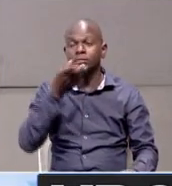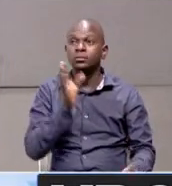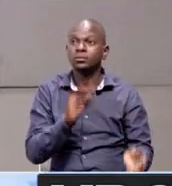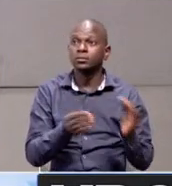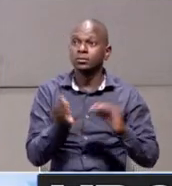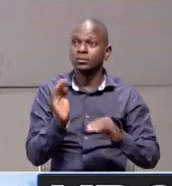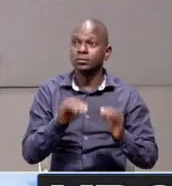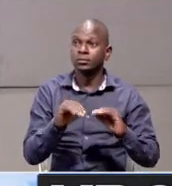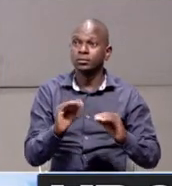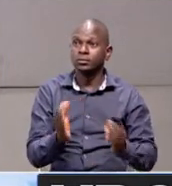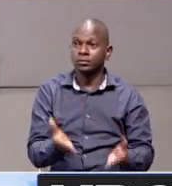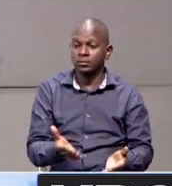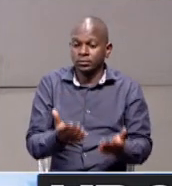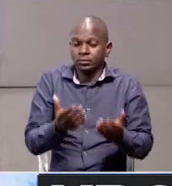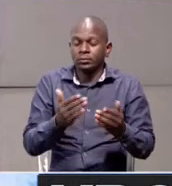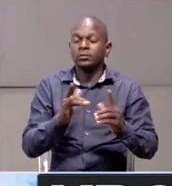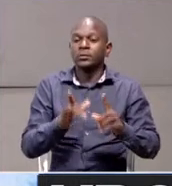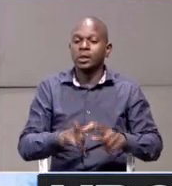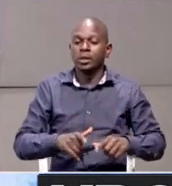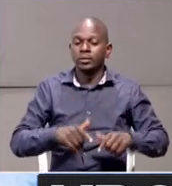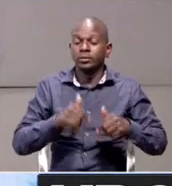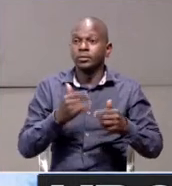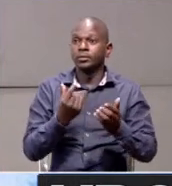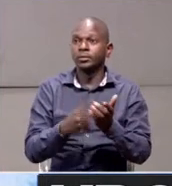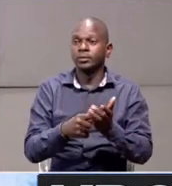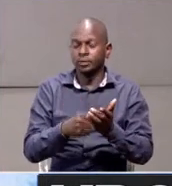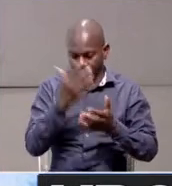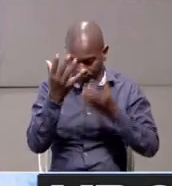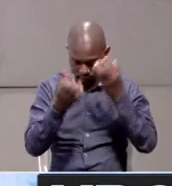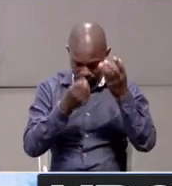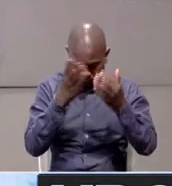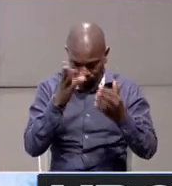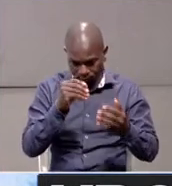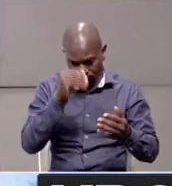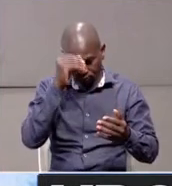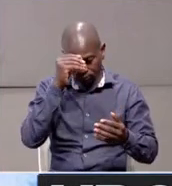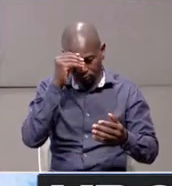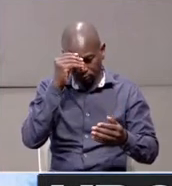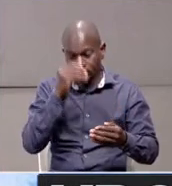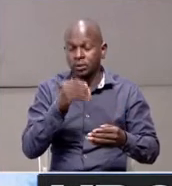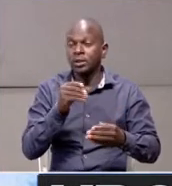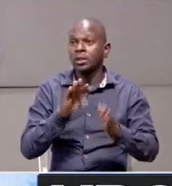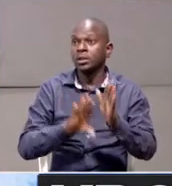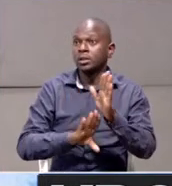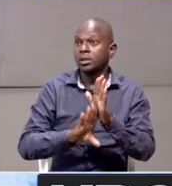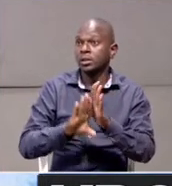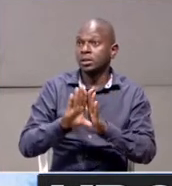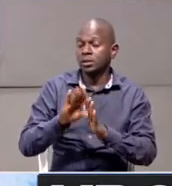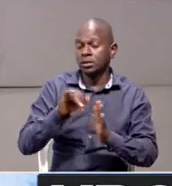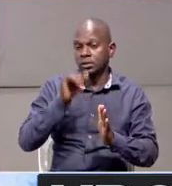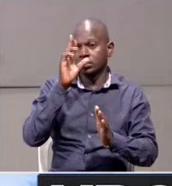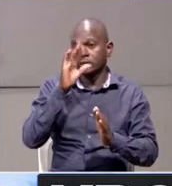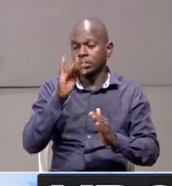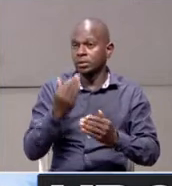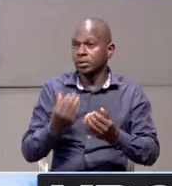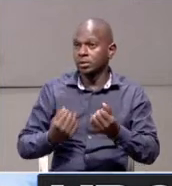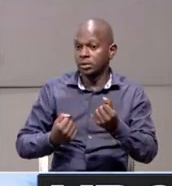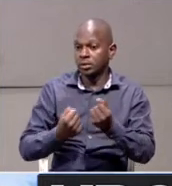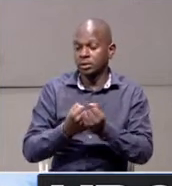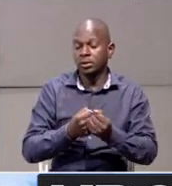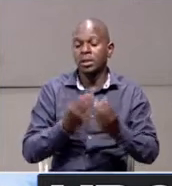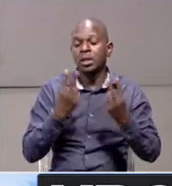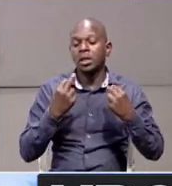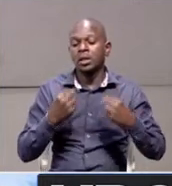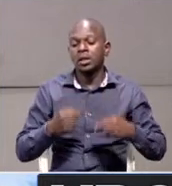contributions to improving the lives of Ugandans through initiatives such as education infrastructure development, religious support, and